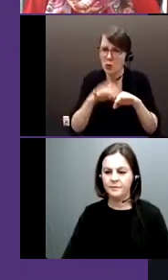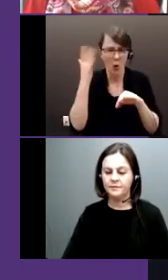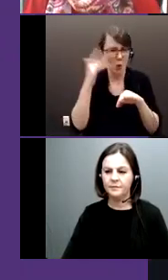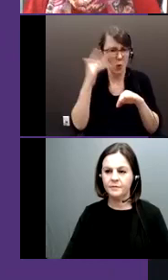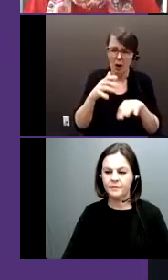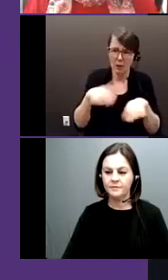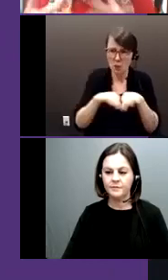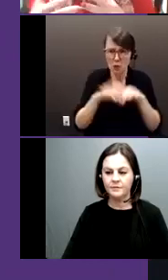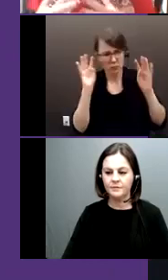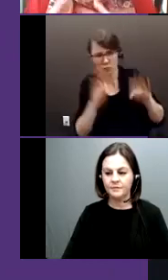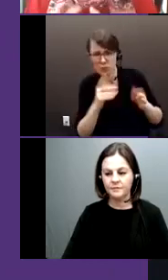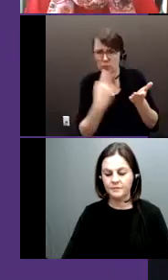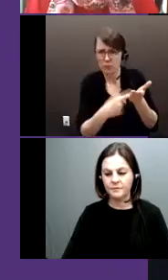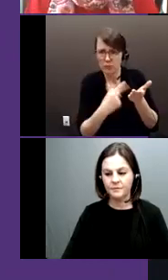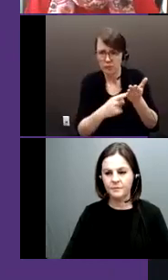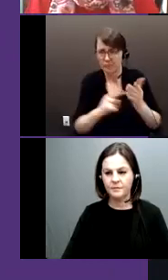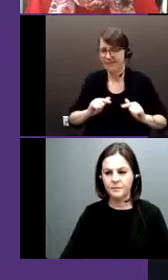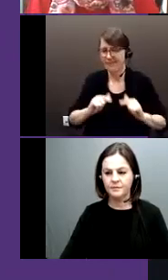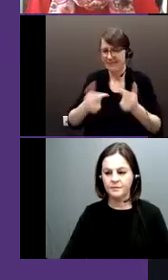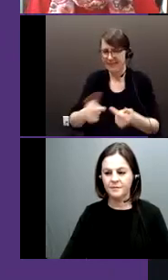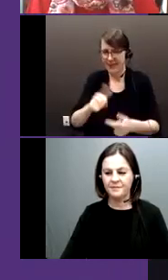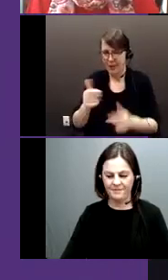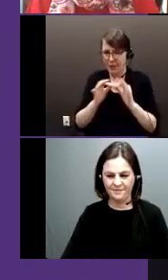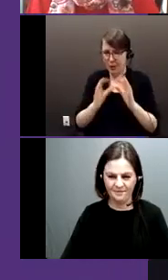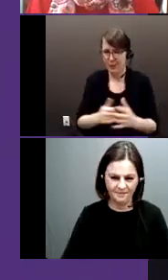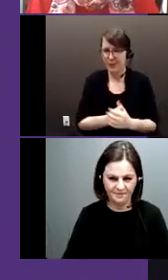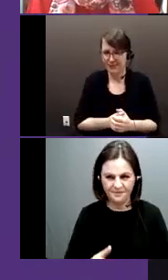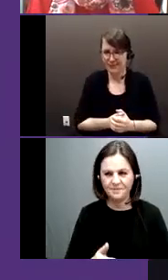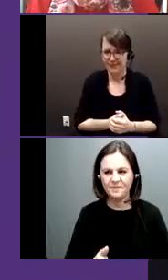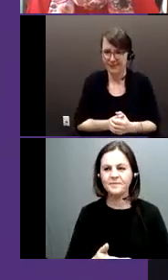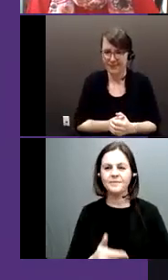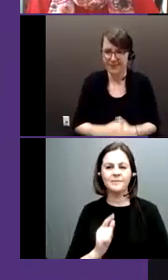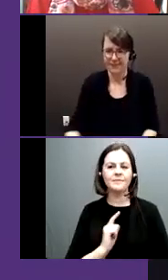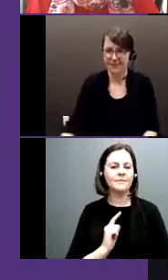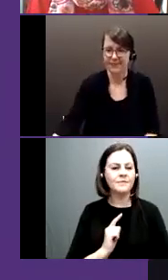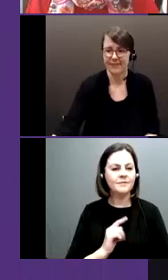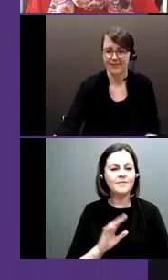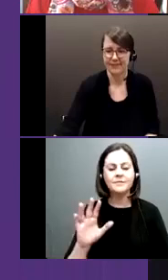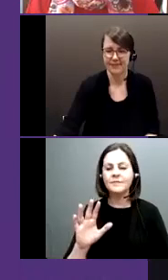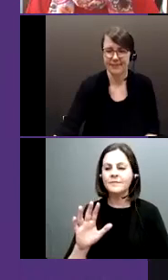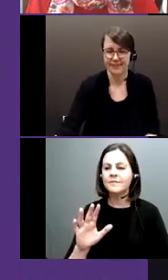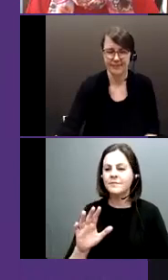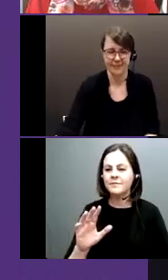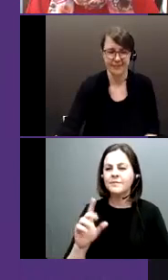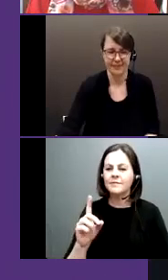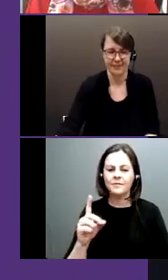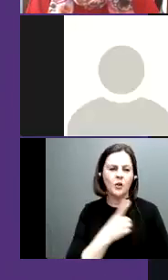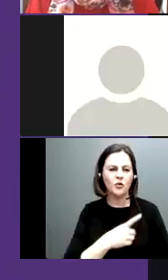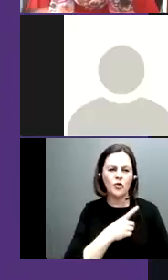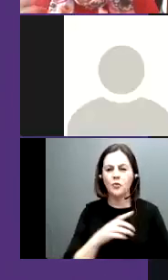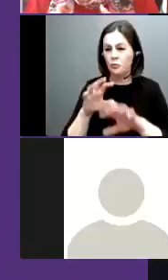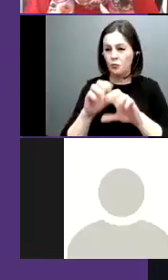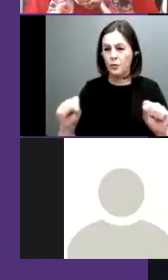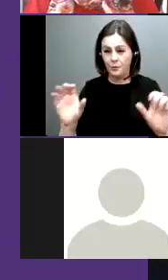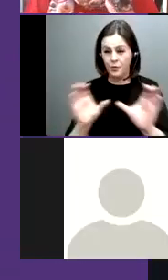this? So at the Rape Crisis Center, we've been talking a lot in the last couple of years about